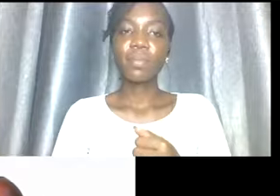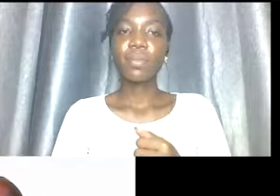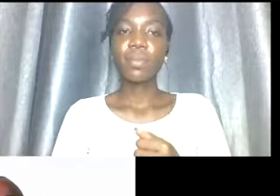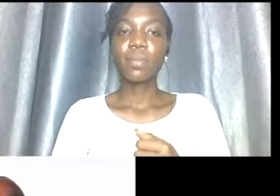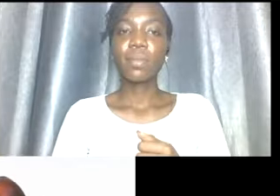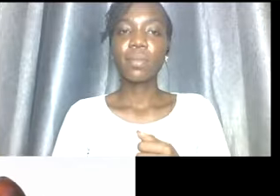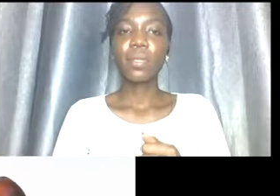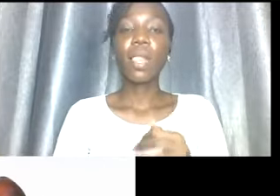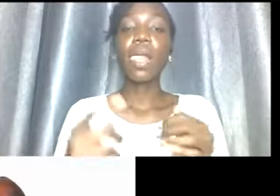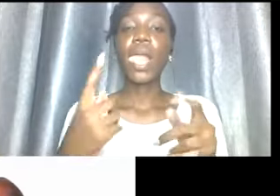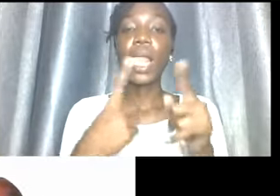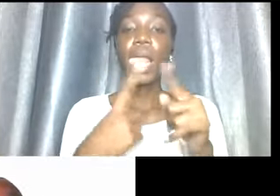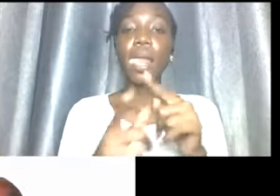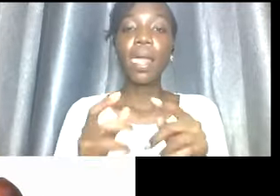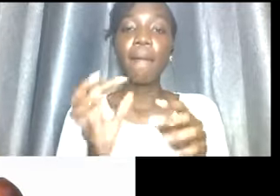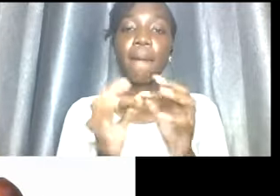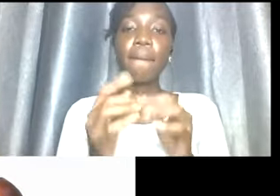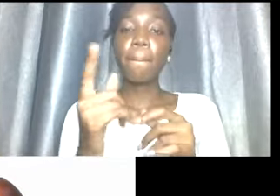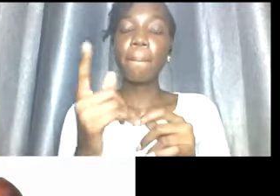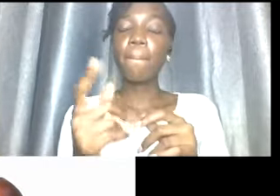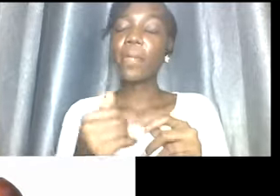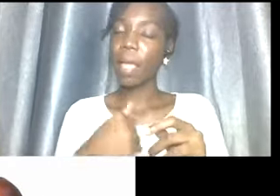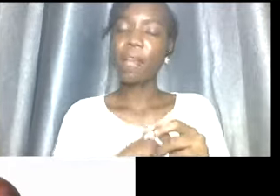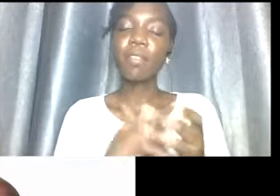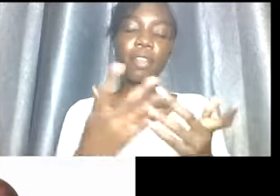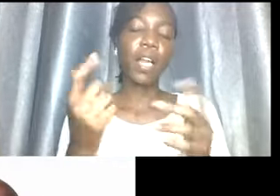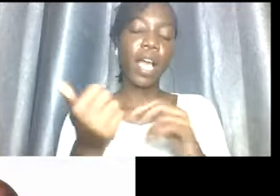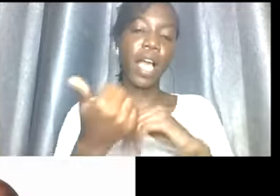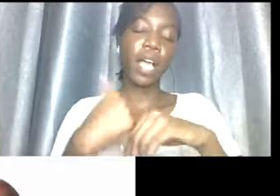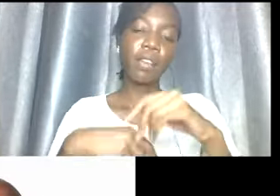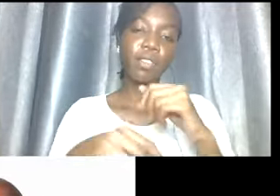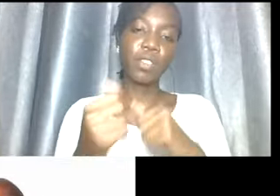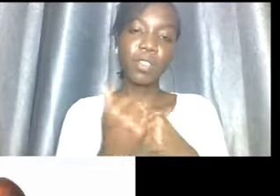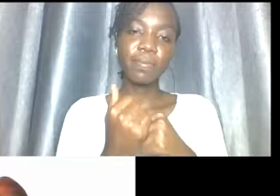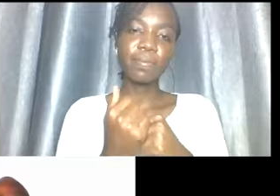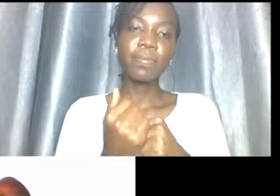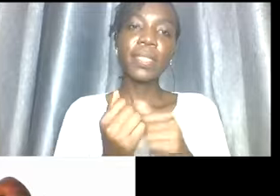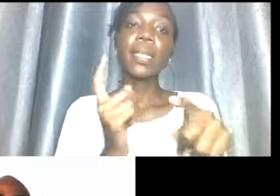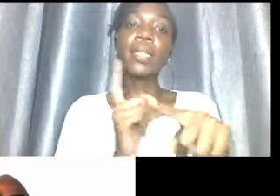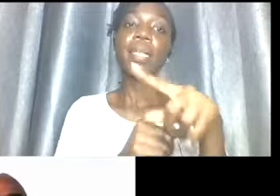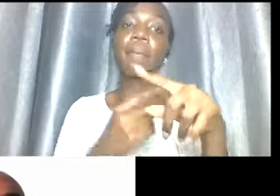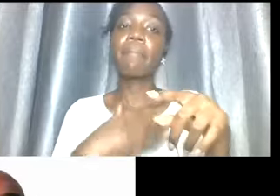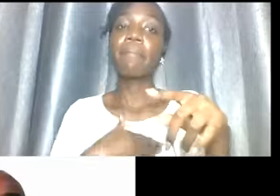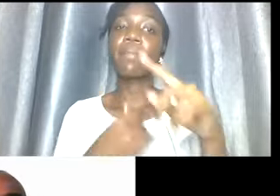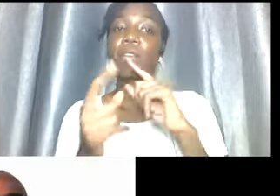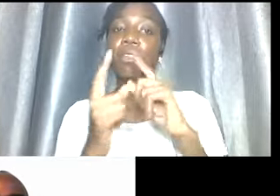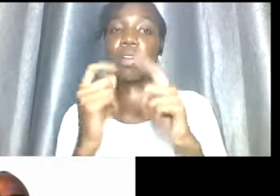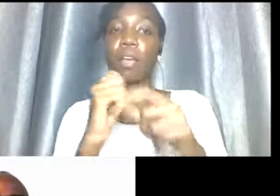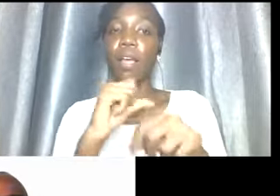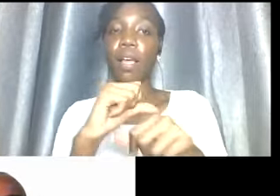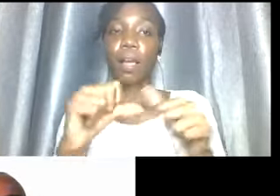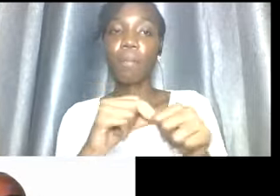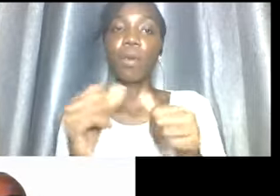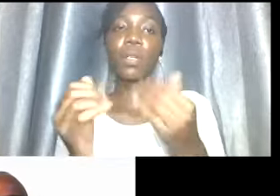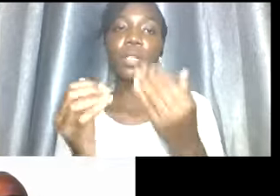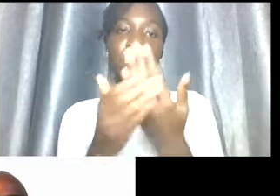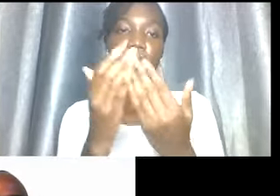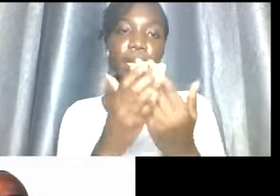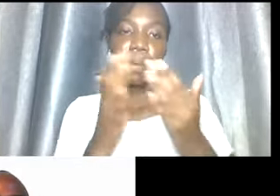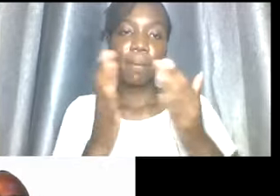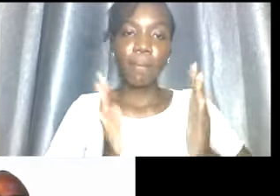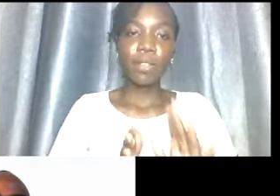However, it is a balancing act. And when I talk about treating persons the way that they want to be